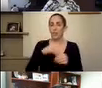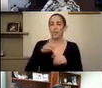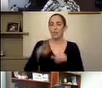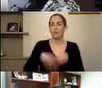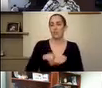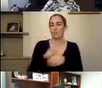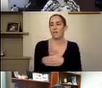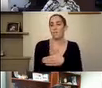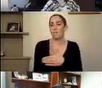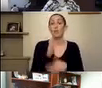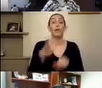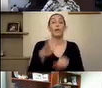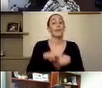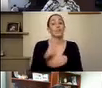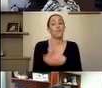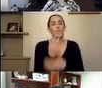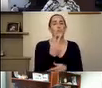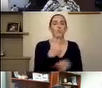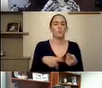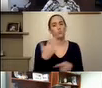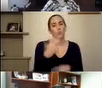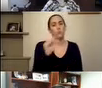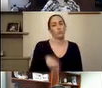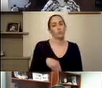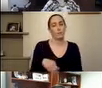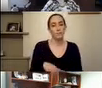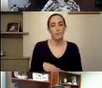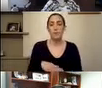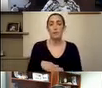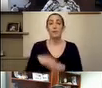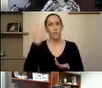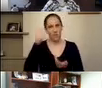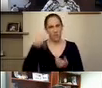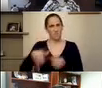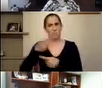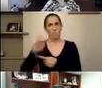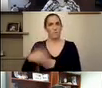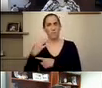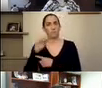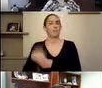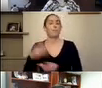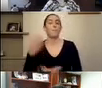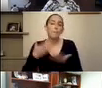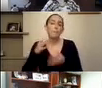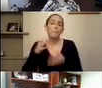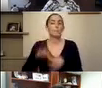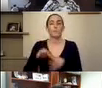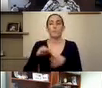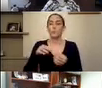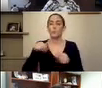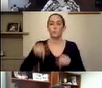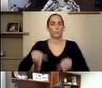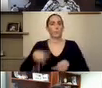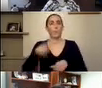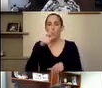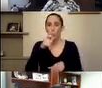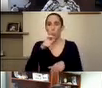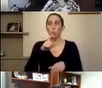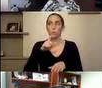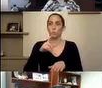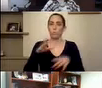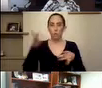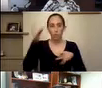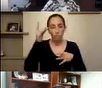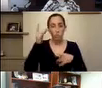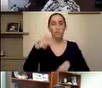average of about 2 to 3%. And this may have to do with just the people that are being infected and affected here in Rochester.